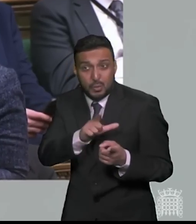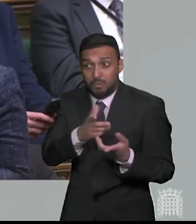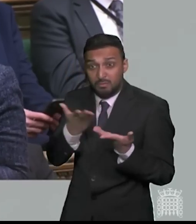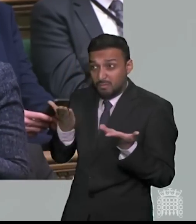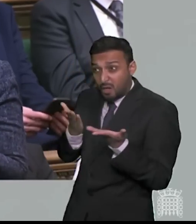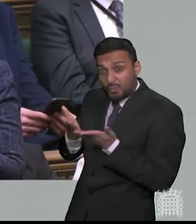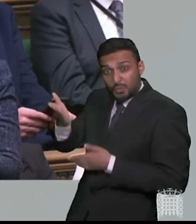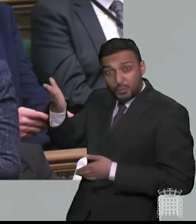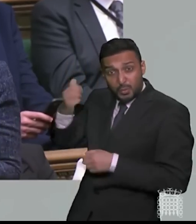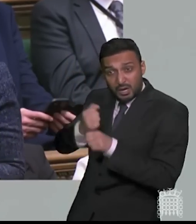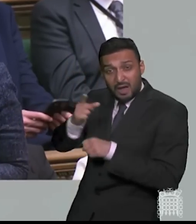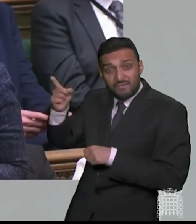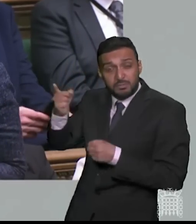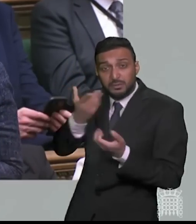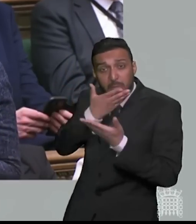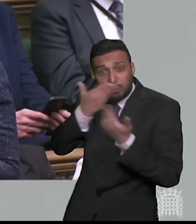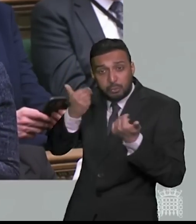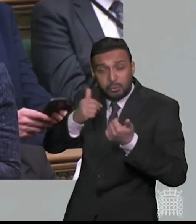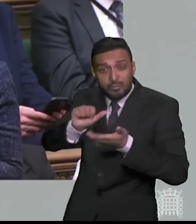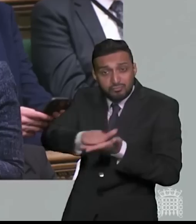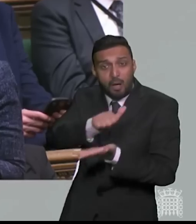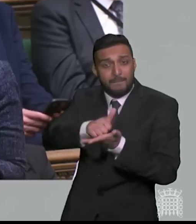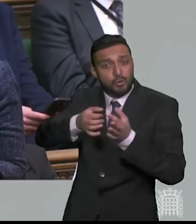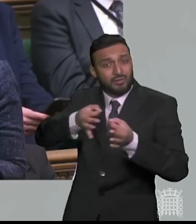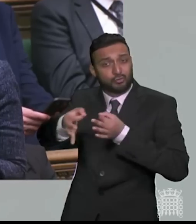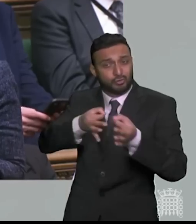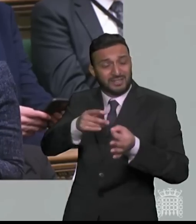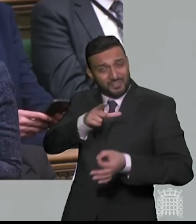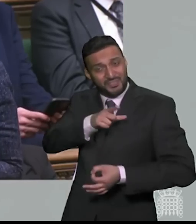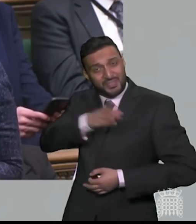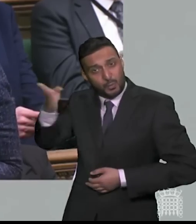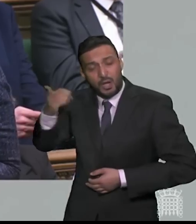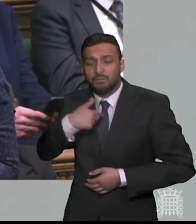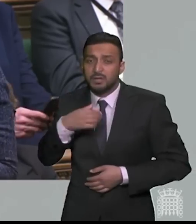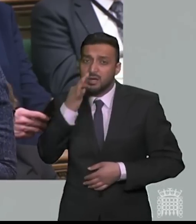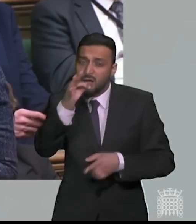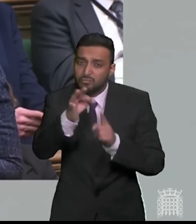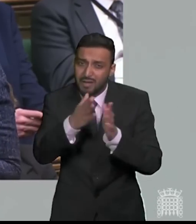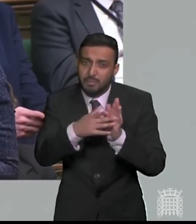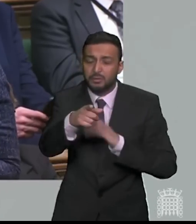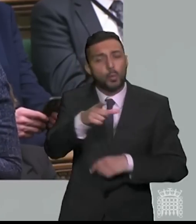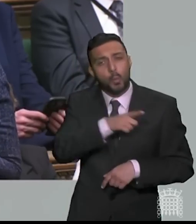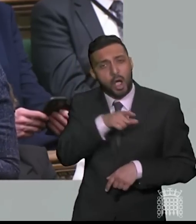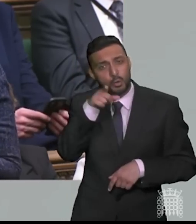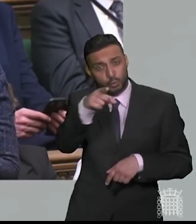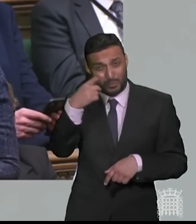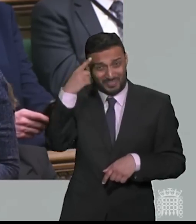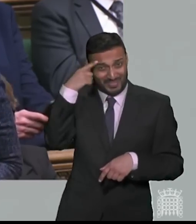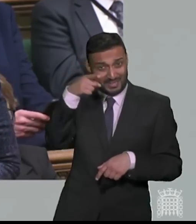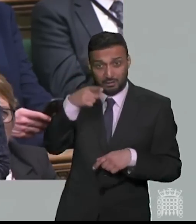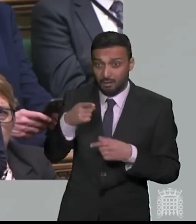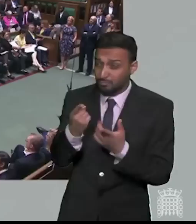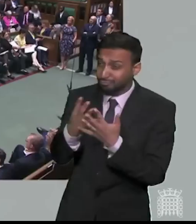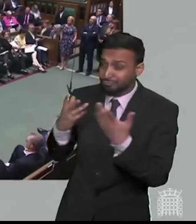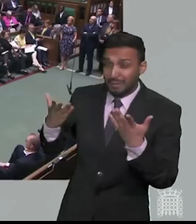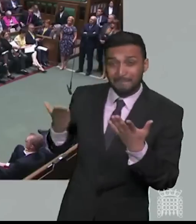industrial strategy. So why does the Prime Minister think it is that each week more and more promising businesses are choosing to leave the